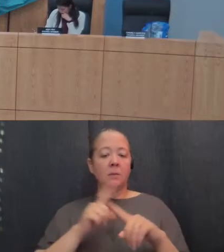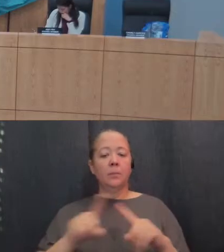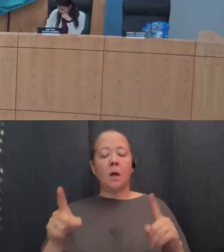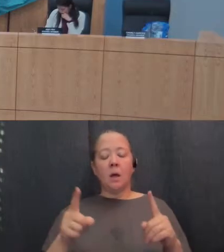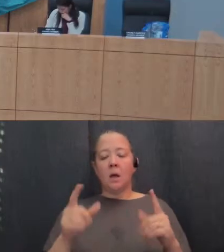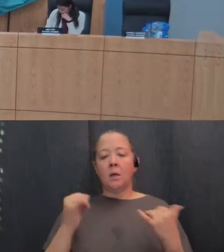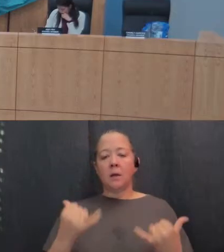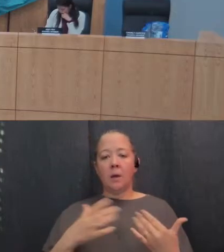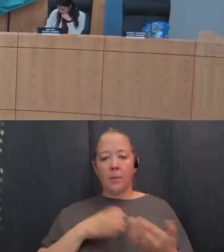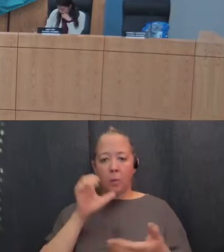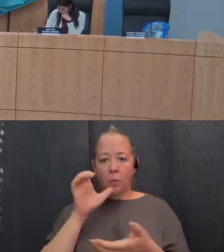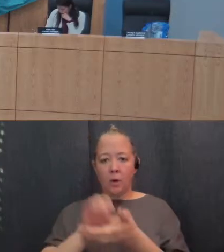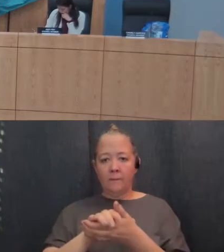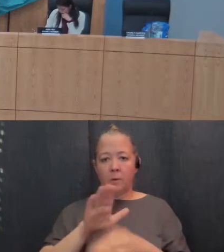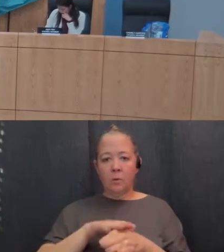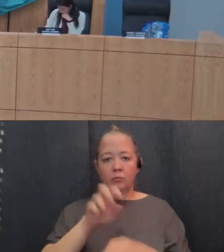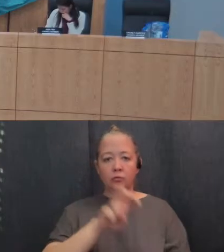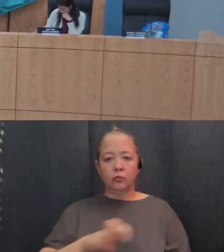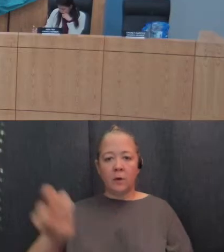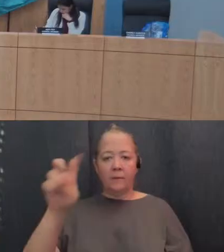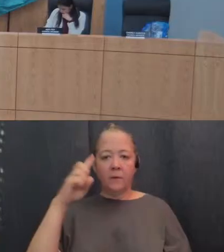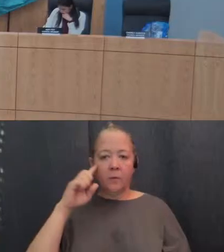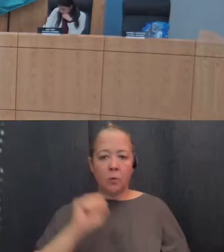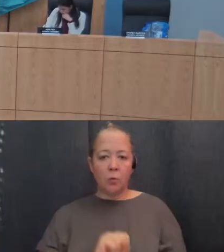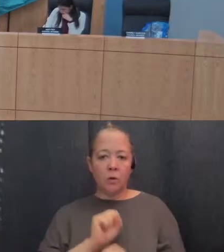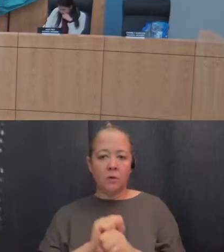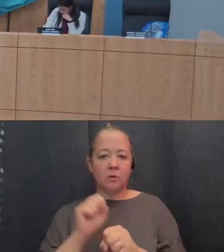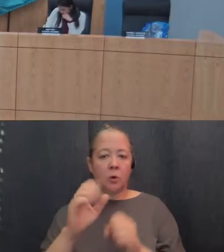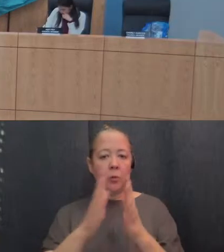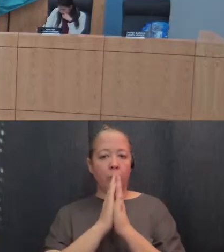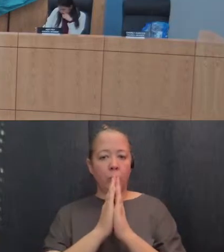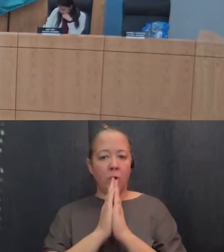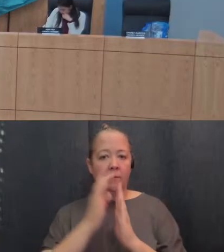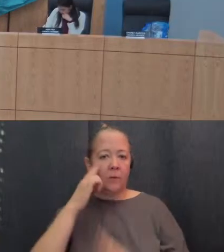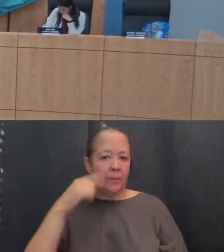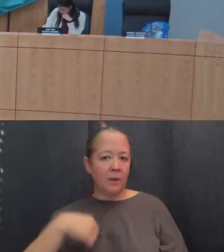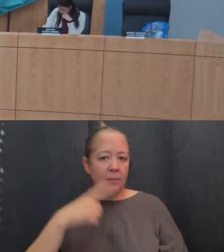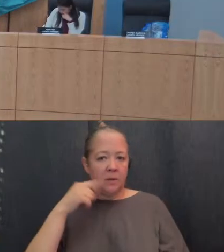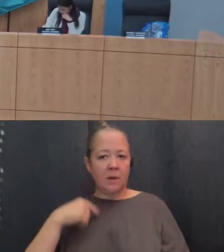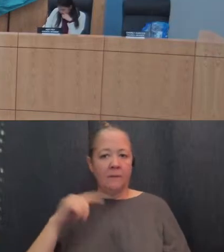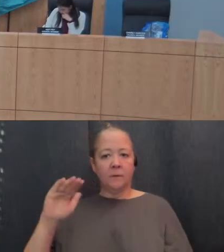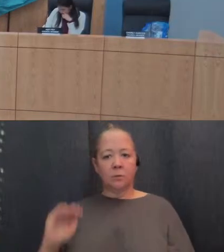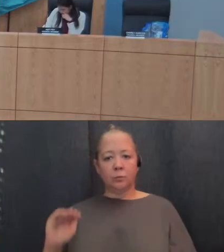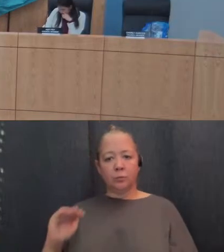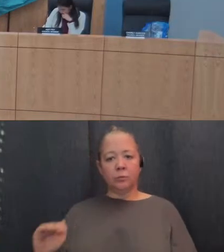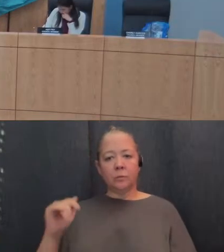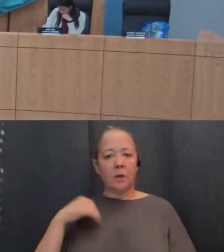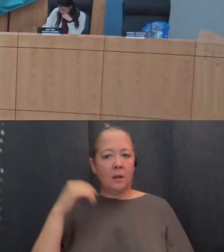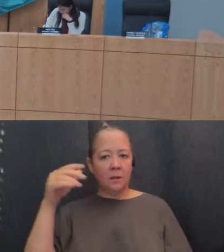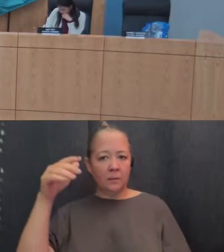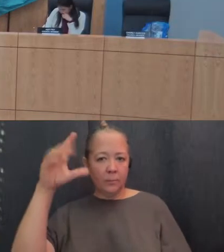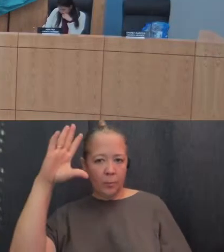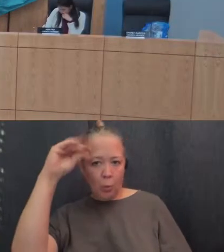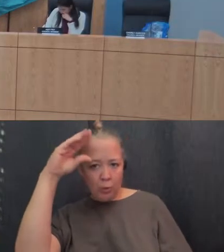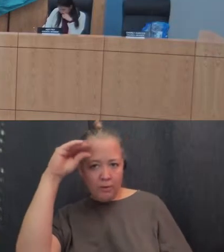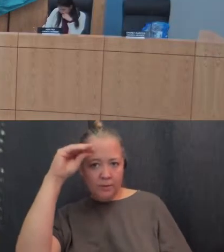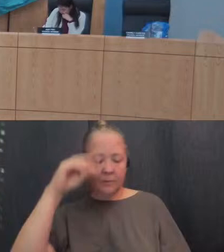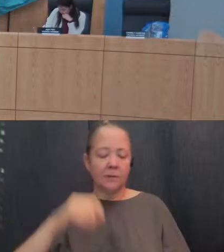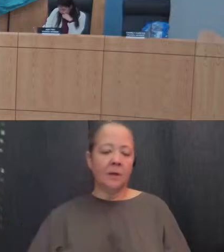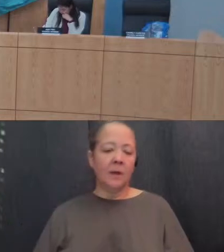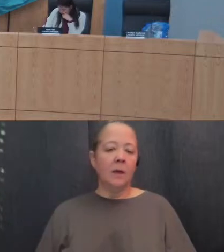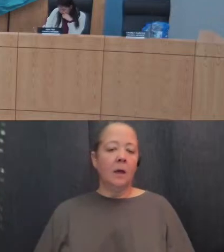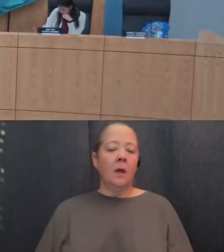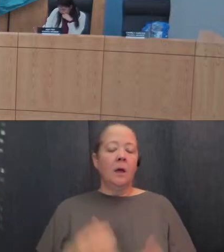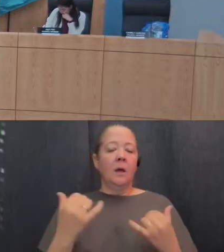But so I want to know that I'm not speaking from as an outsider. I'm speaking from the last year